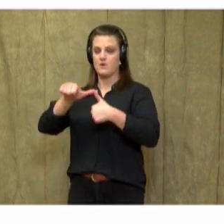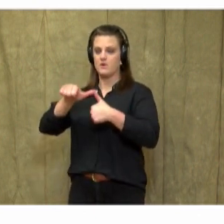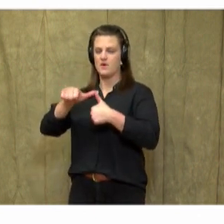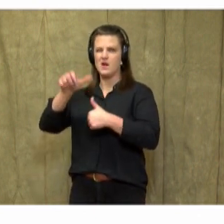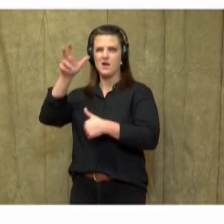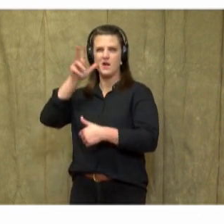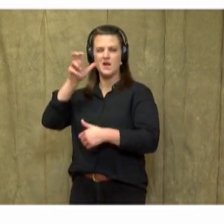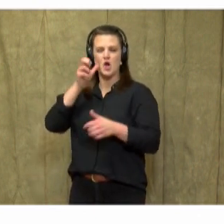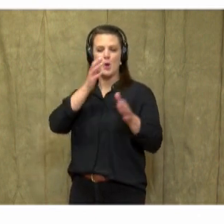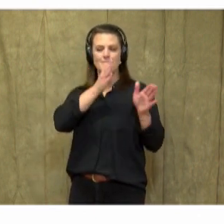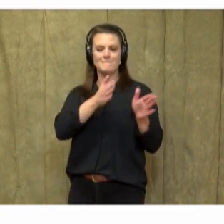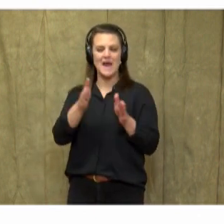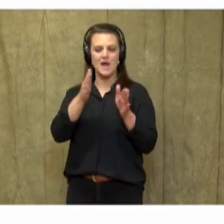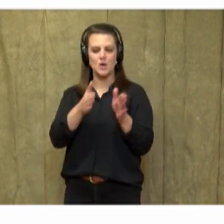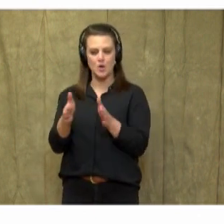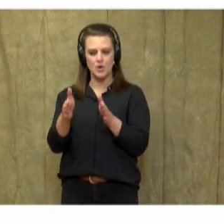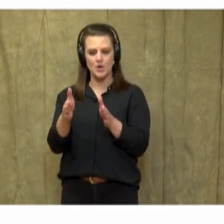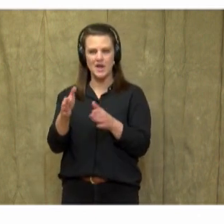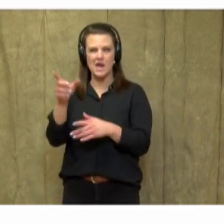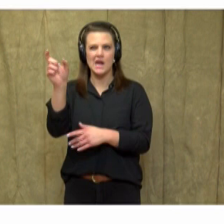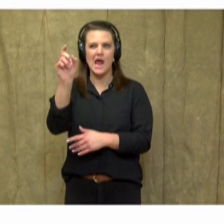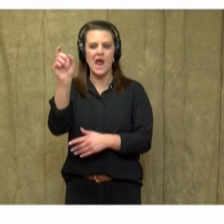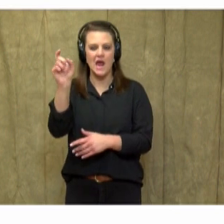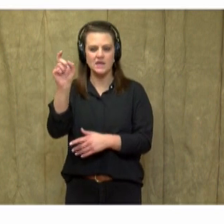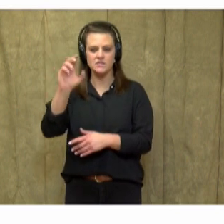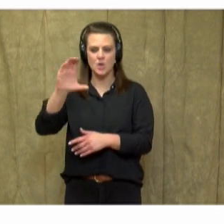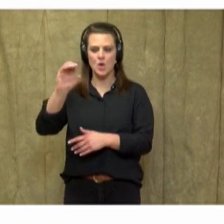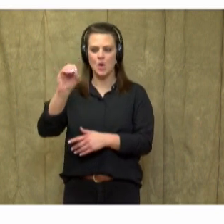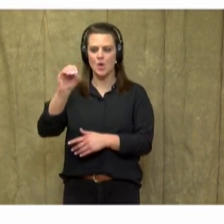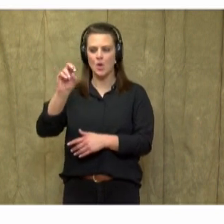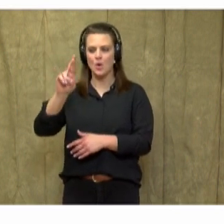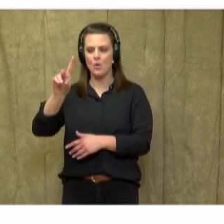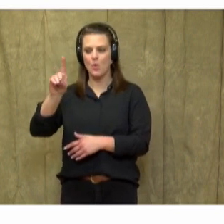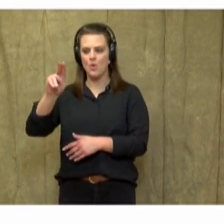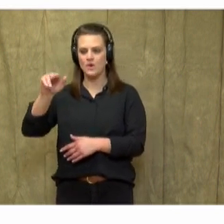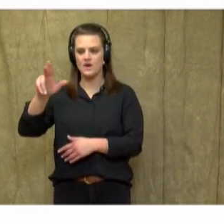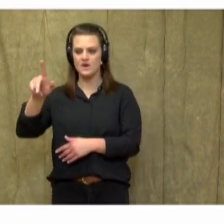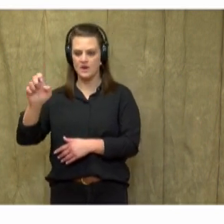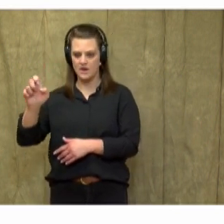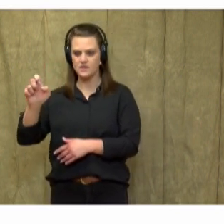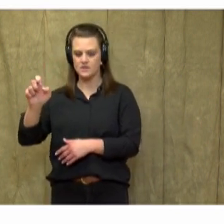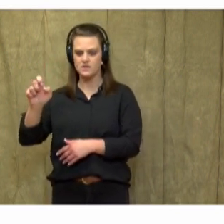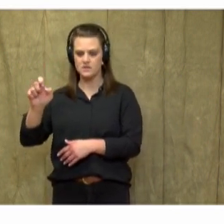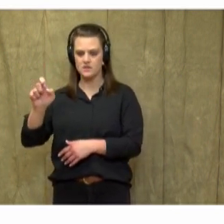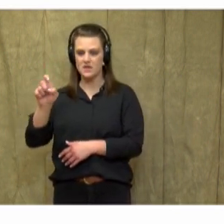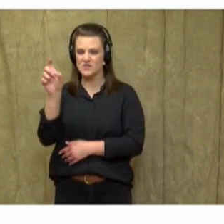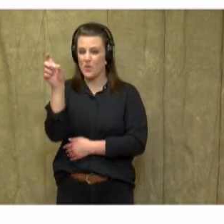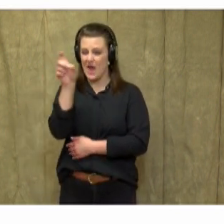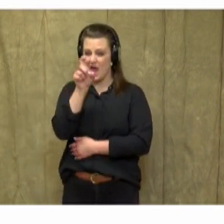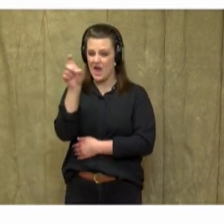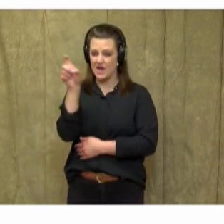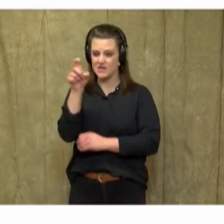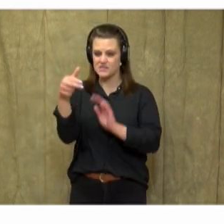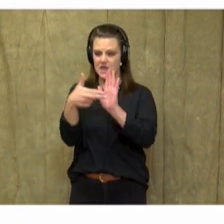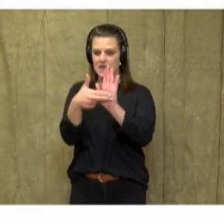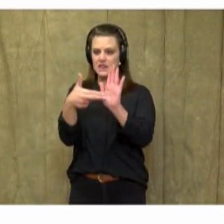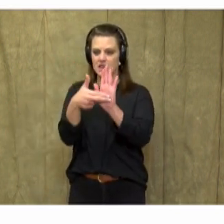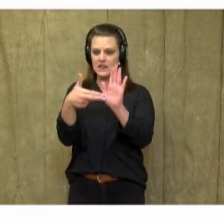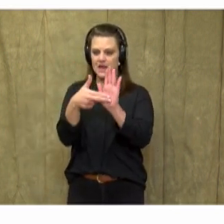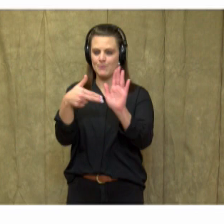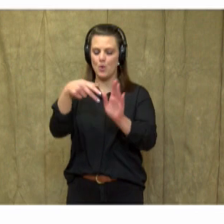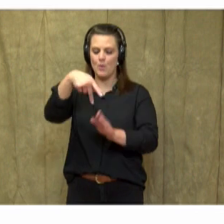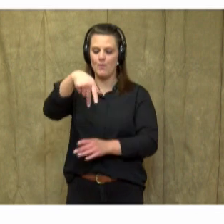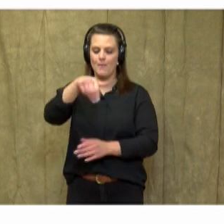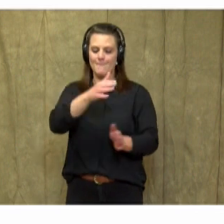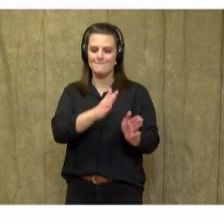hear the word pattern and I hear x coordinate. So this x coordinate, I'm going to label it